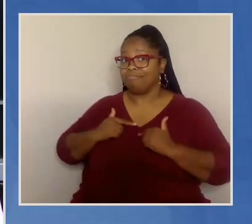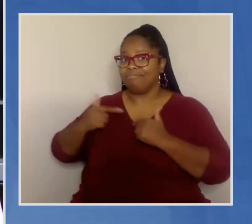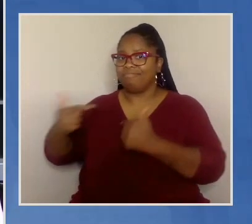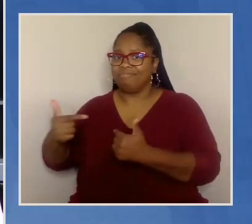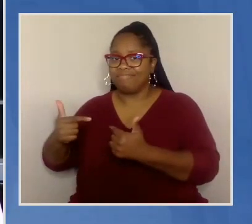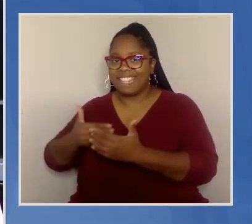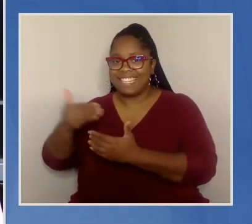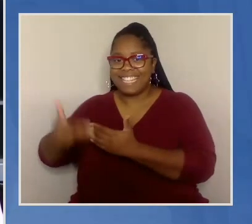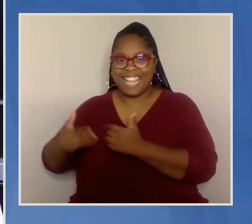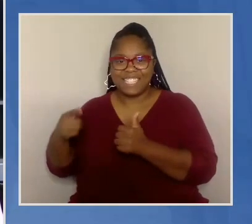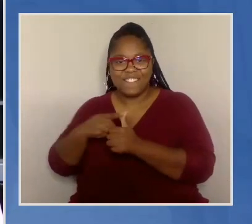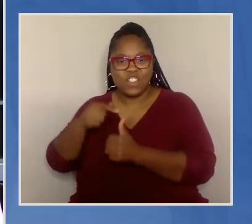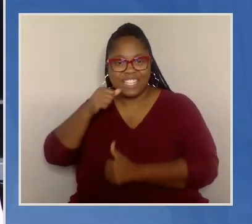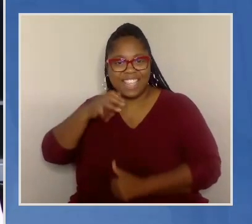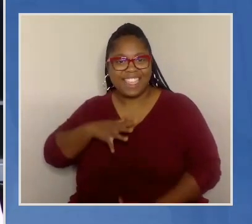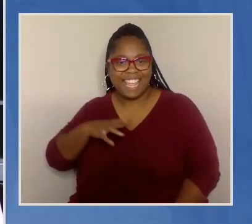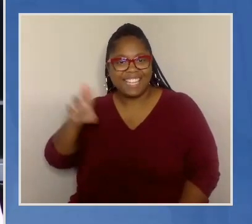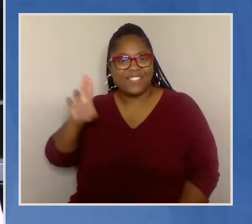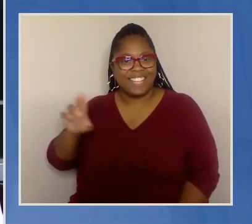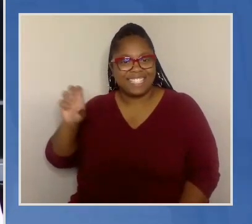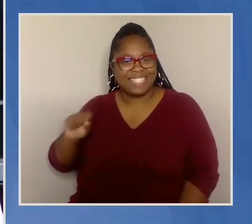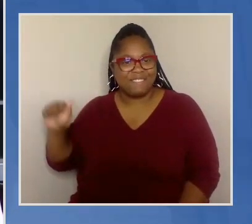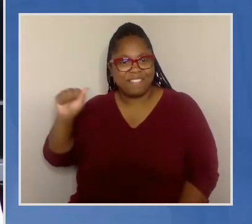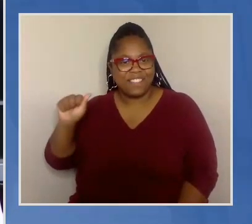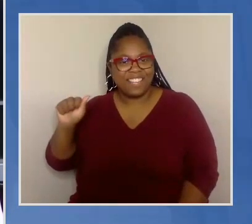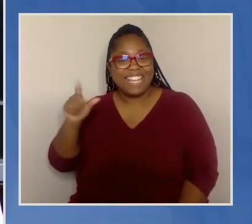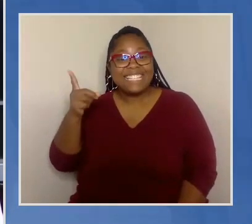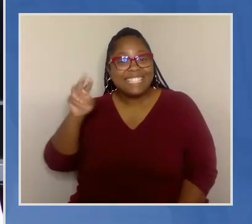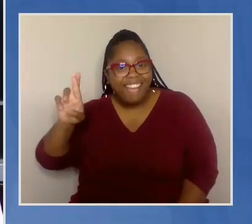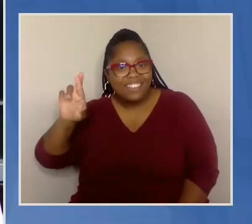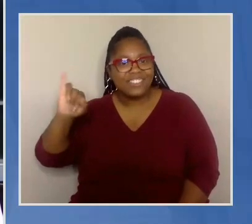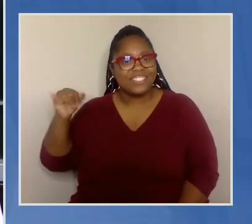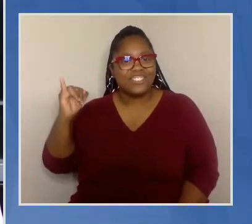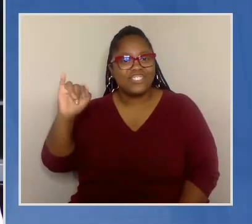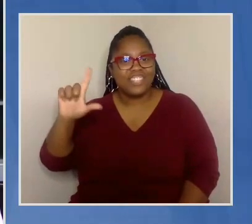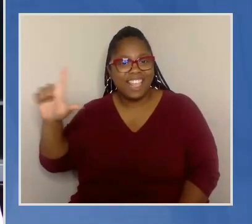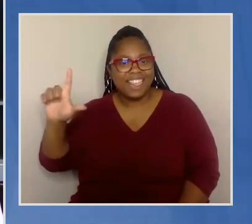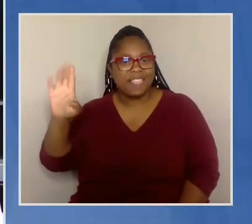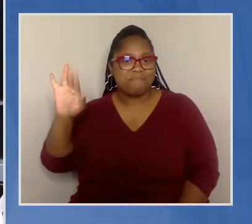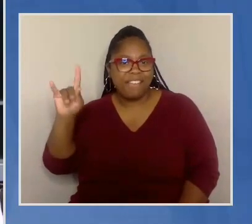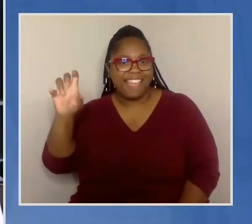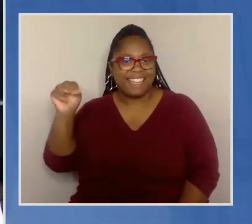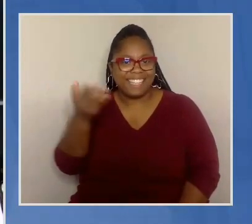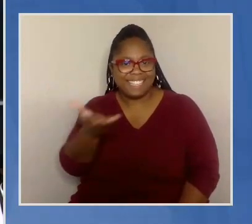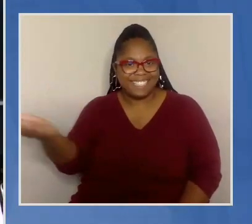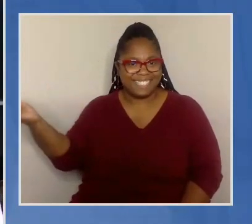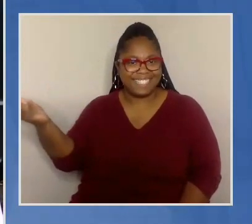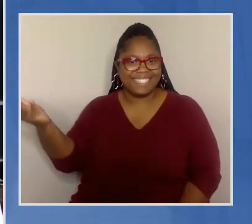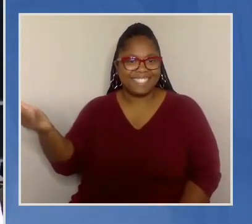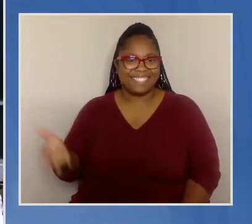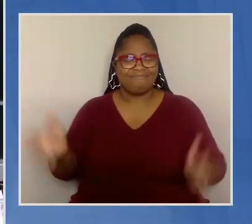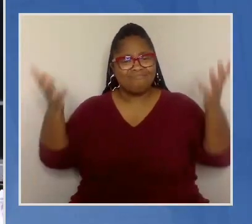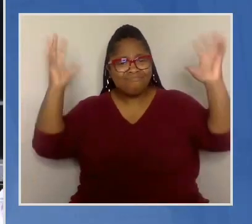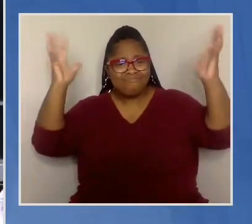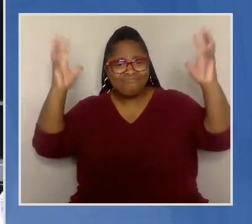the next First Lady of the United States of America, Dr. Jill Biden.